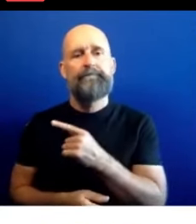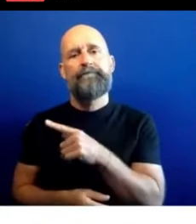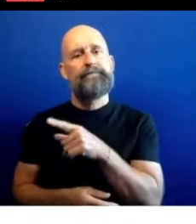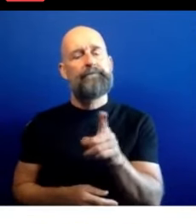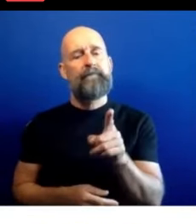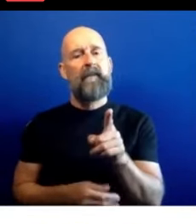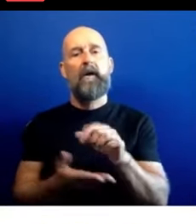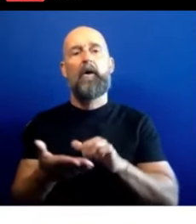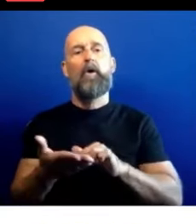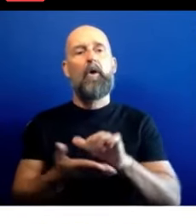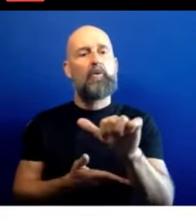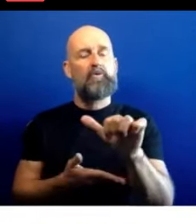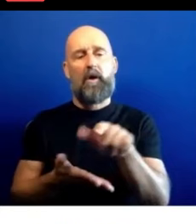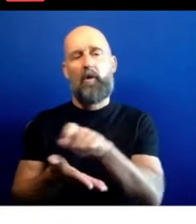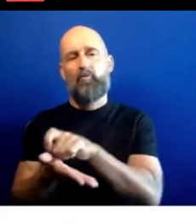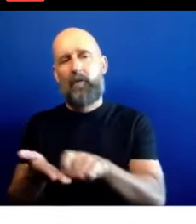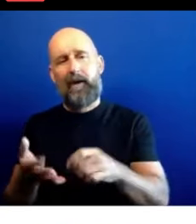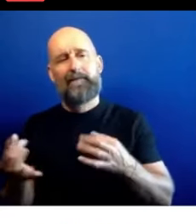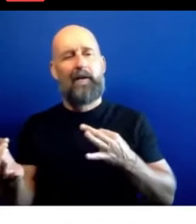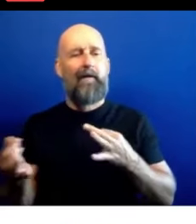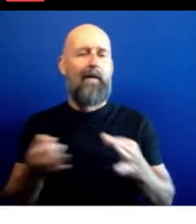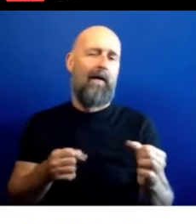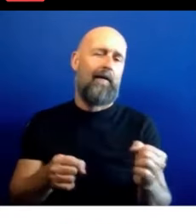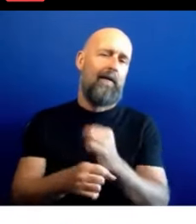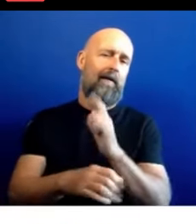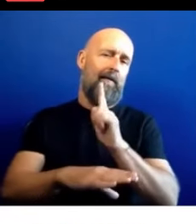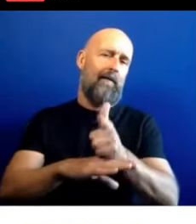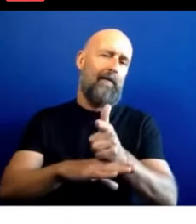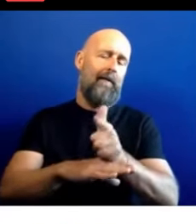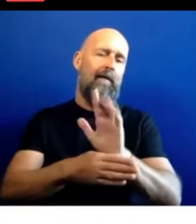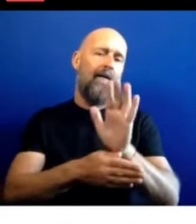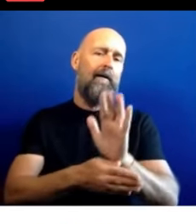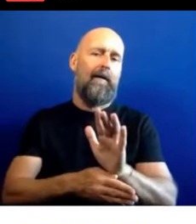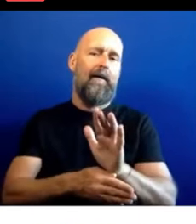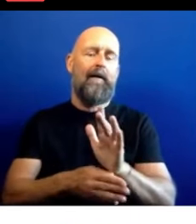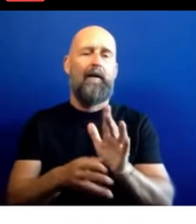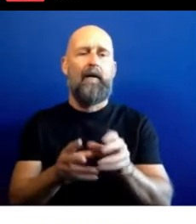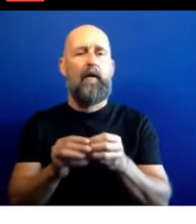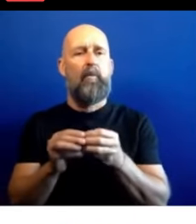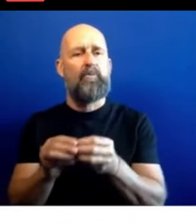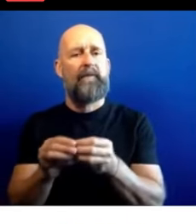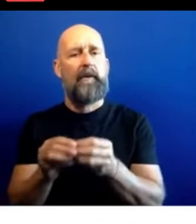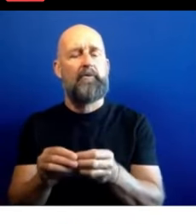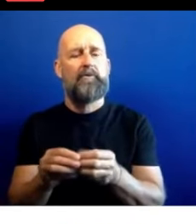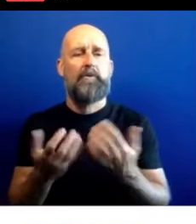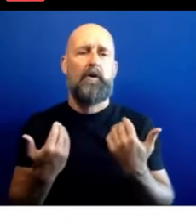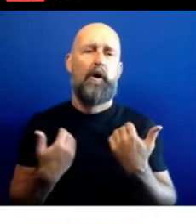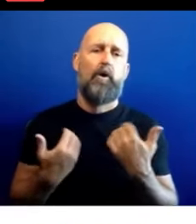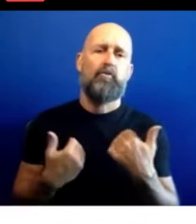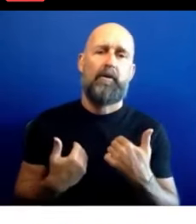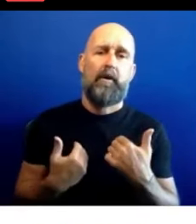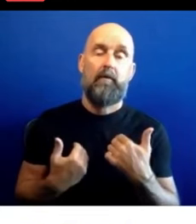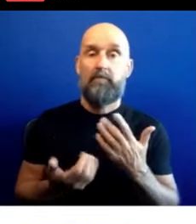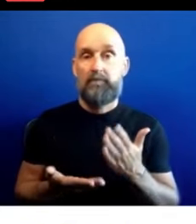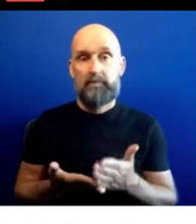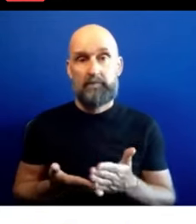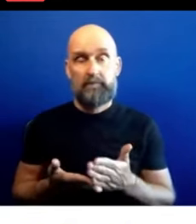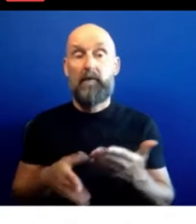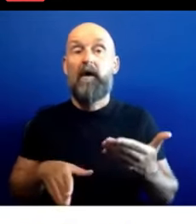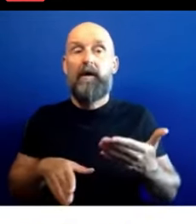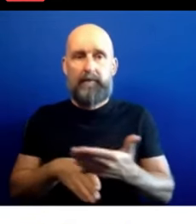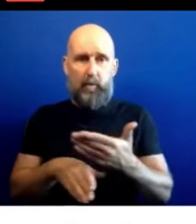culture, writing, acting, making film and TV is somehow a privilege, a luxury, when actually it's work.